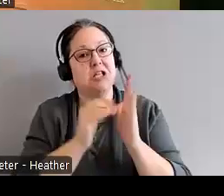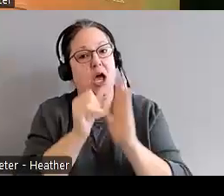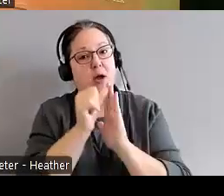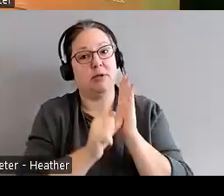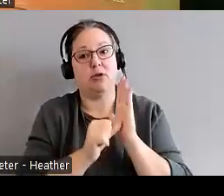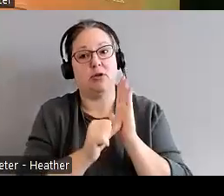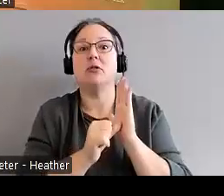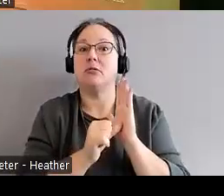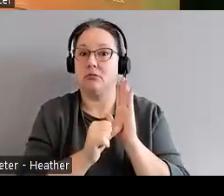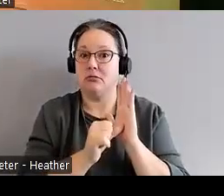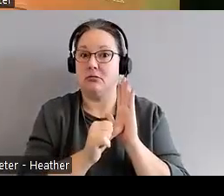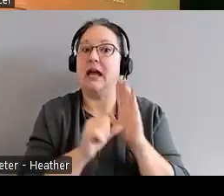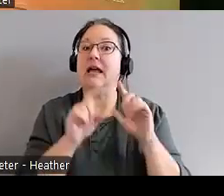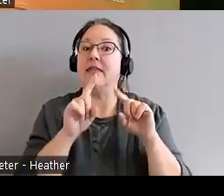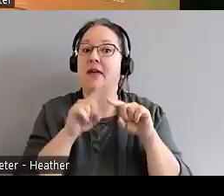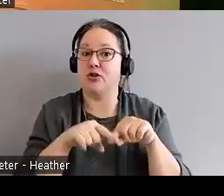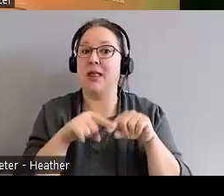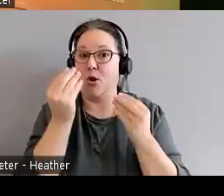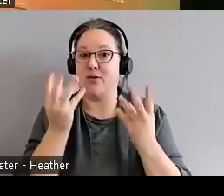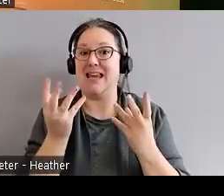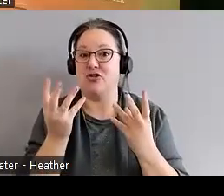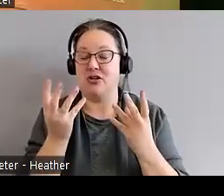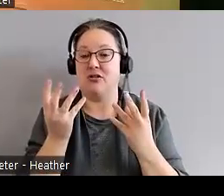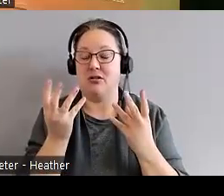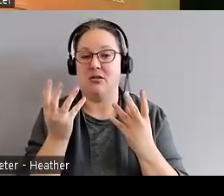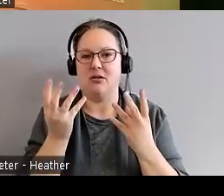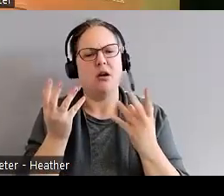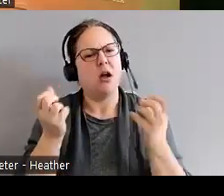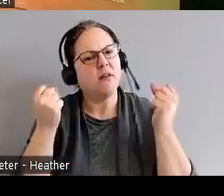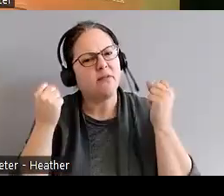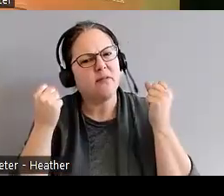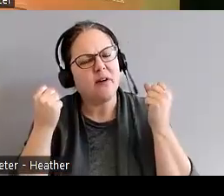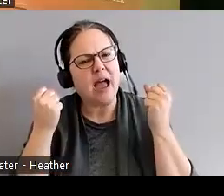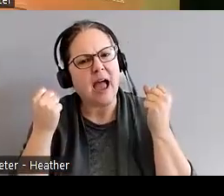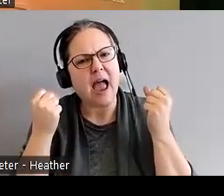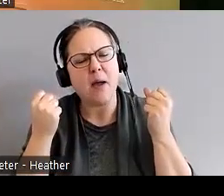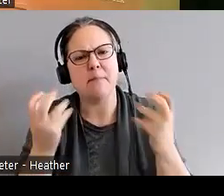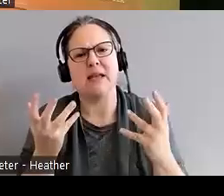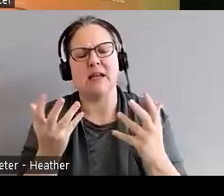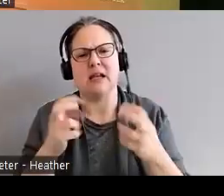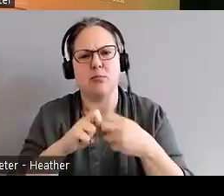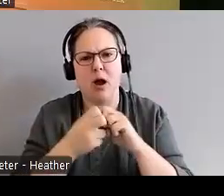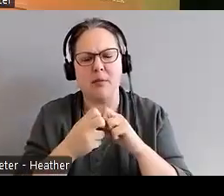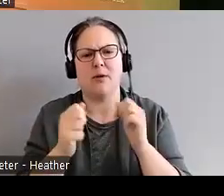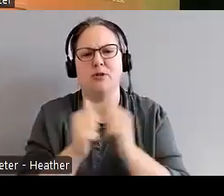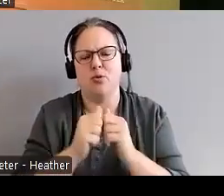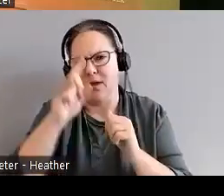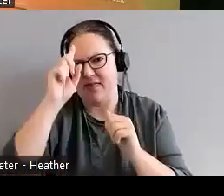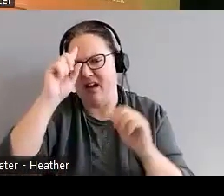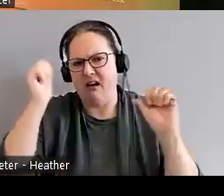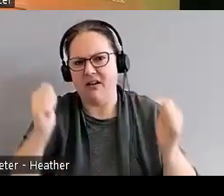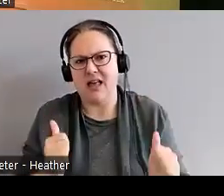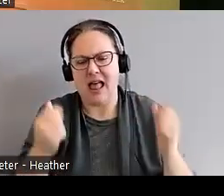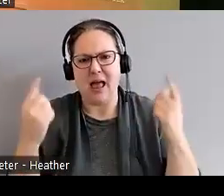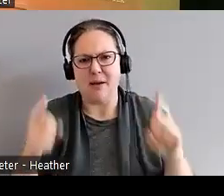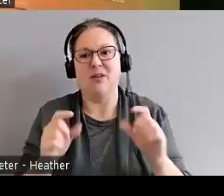in terms of what is the number of these incidents of delirium, depression, and cognitive decline within